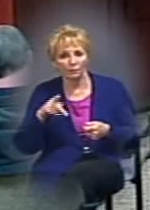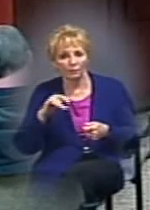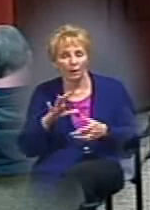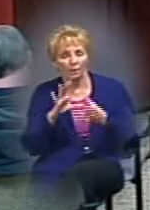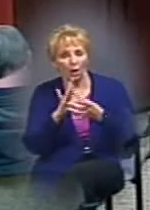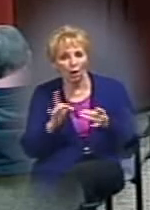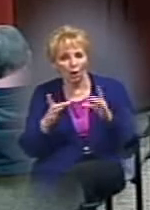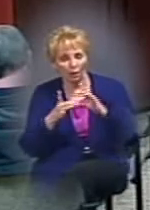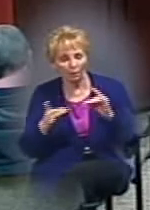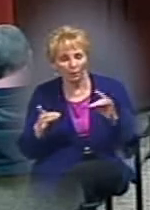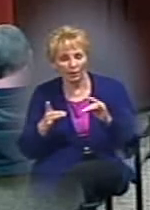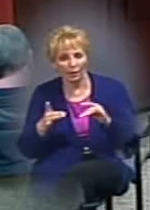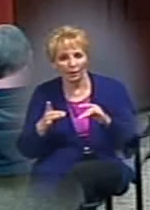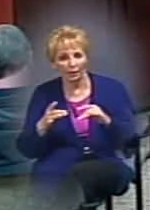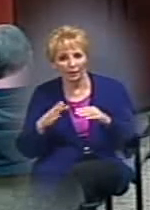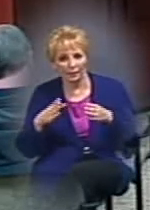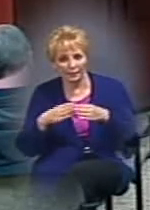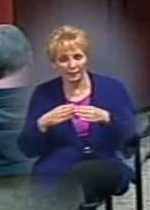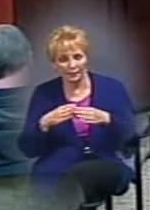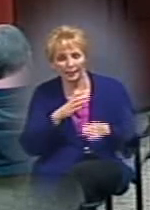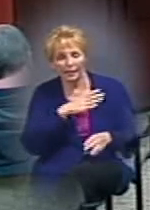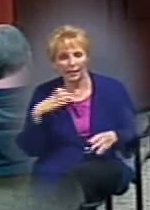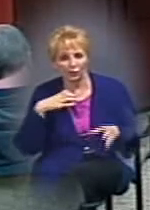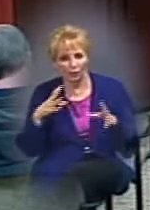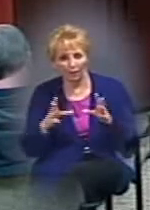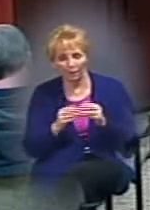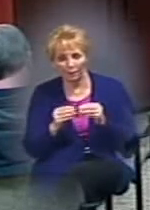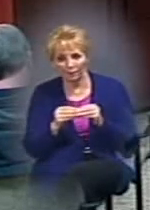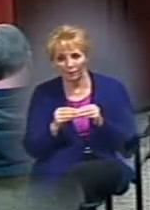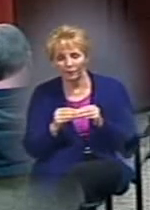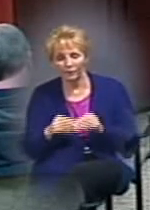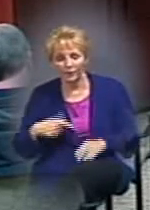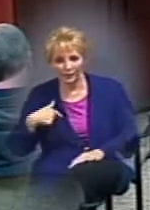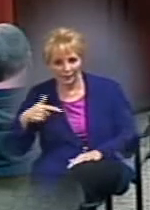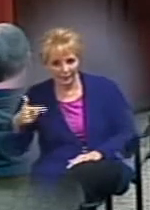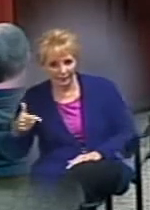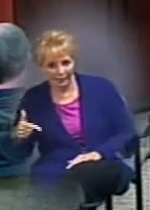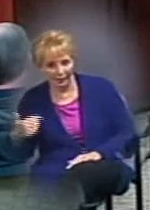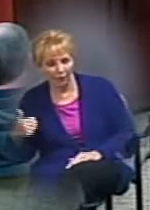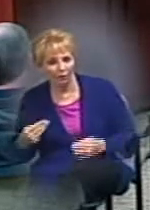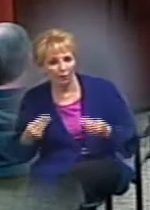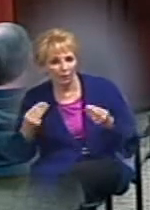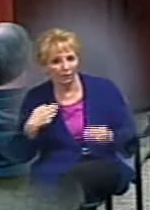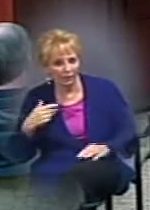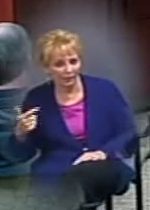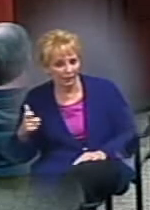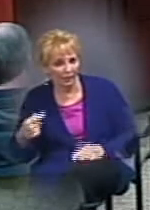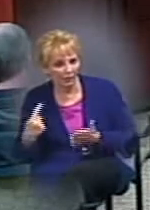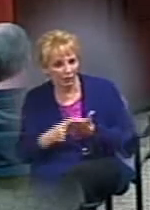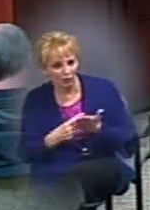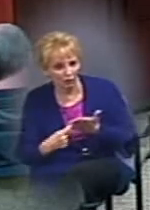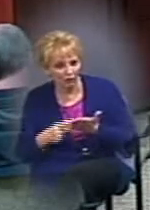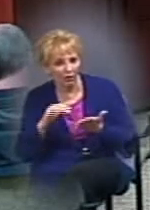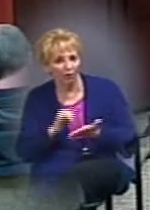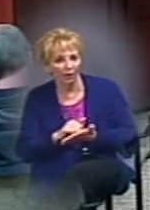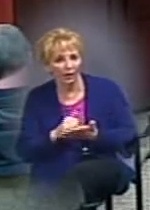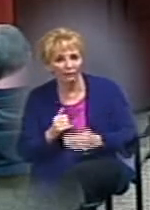comment periods at city council meetings. Second. We have a motion. We have a second. Any discussion of that item?